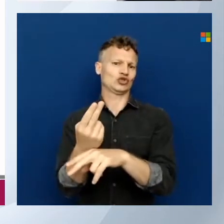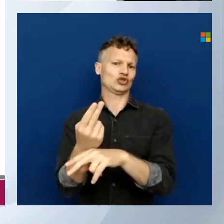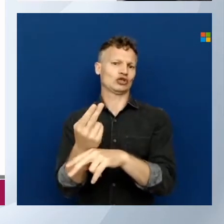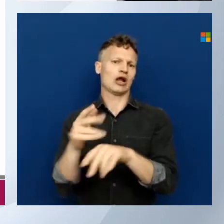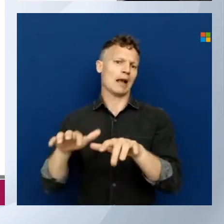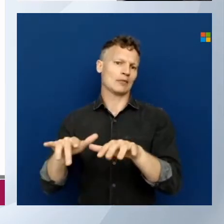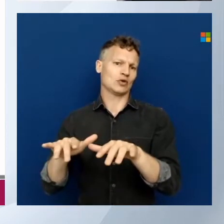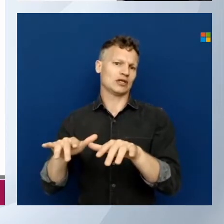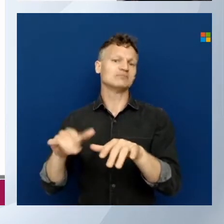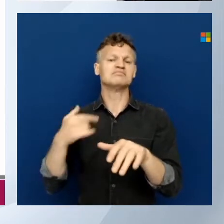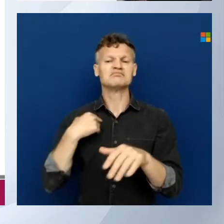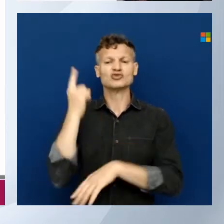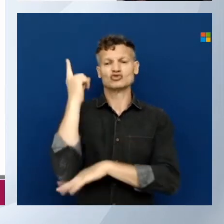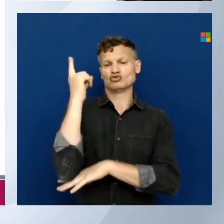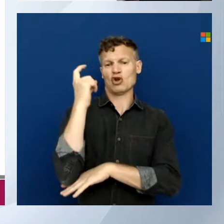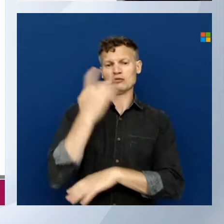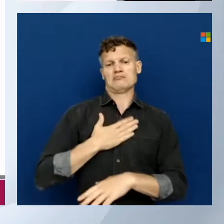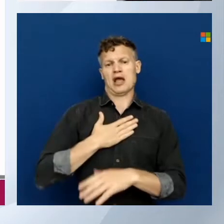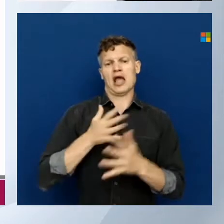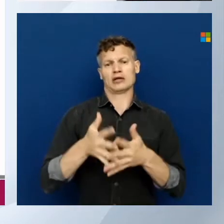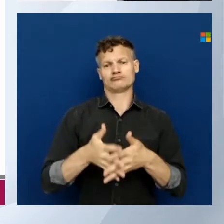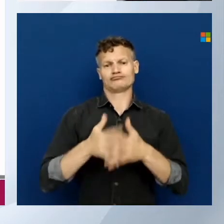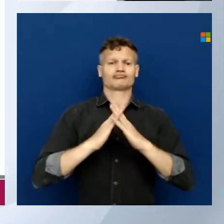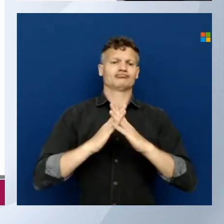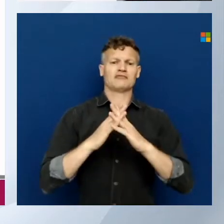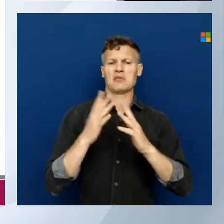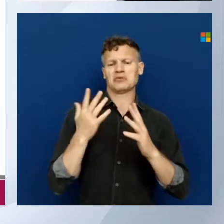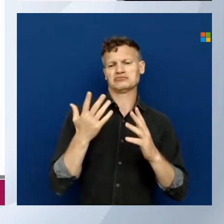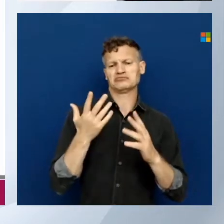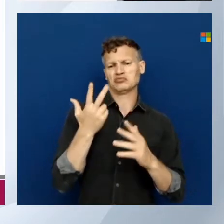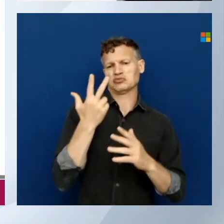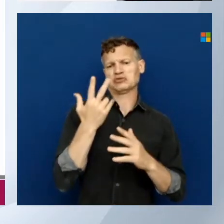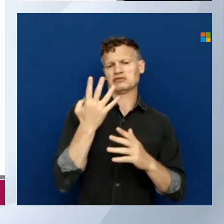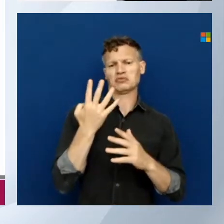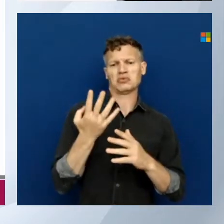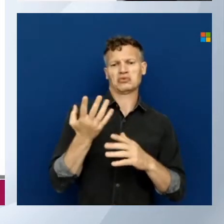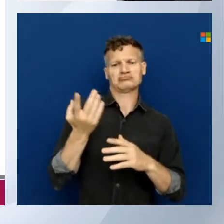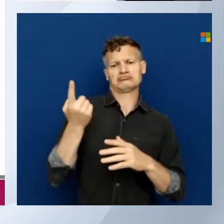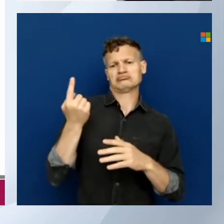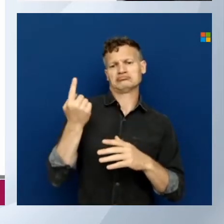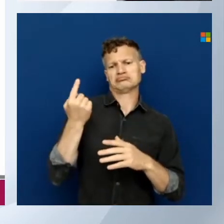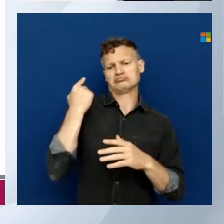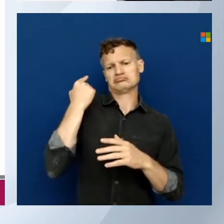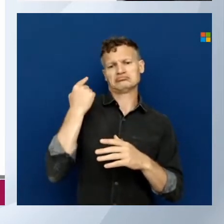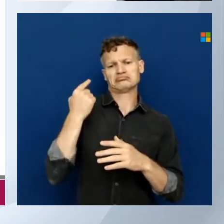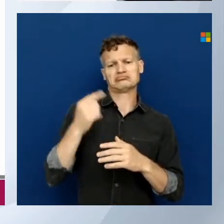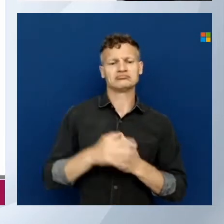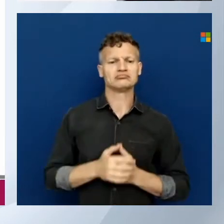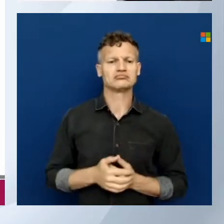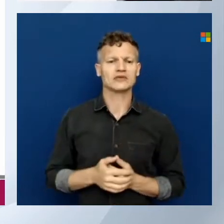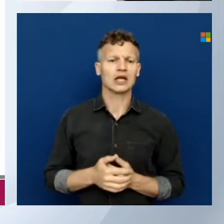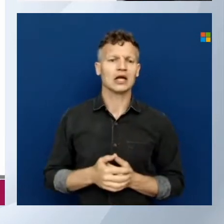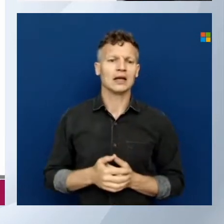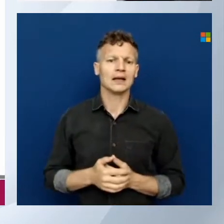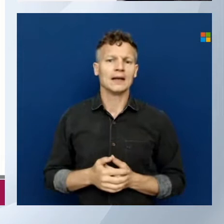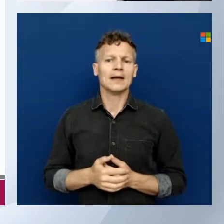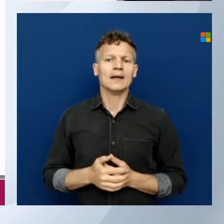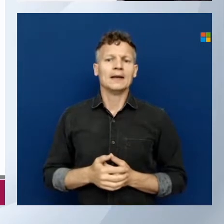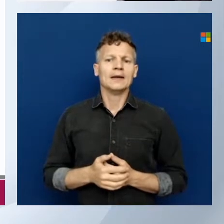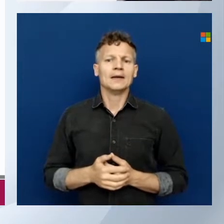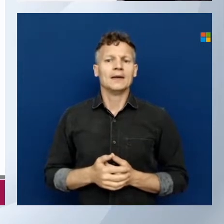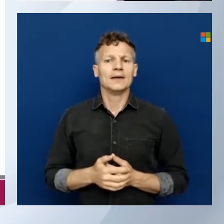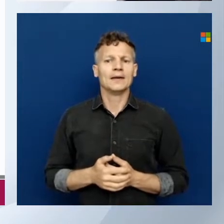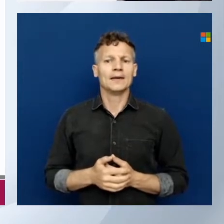implementation, troubleshooting. And as we already talked about in the